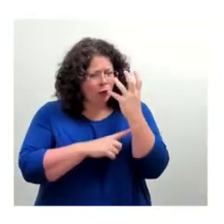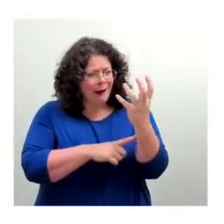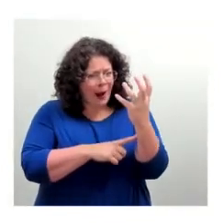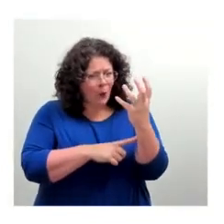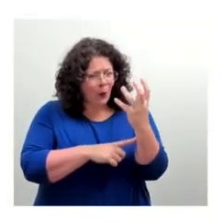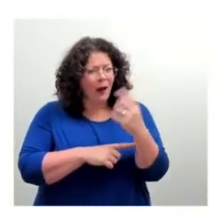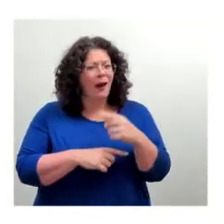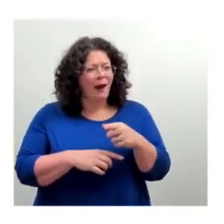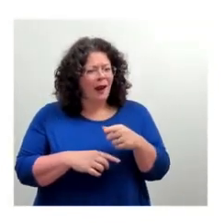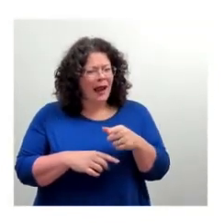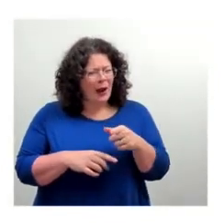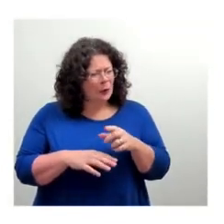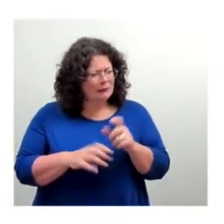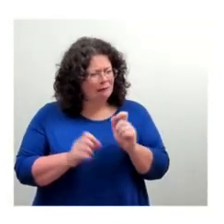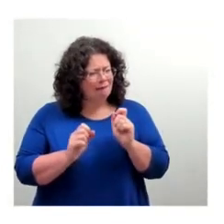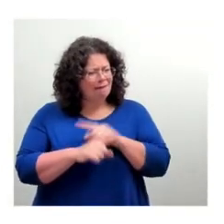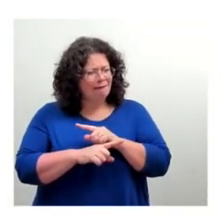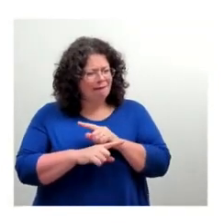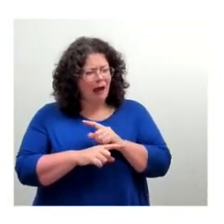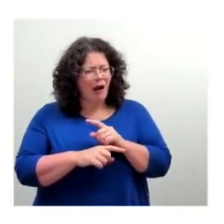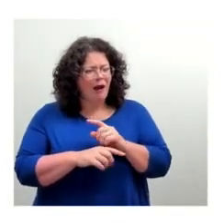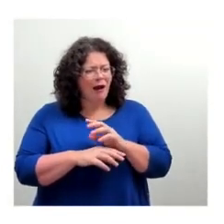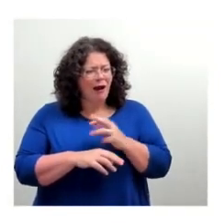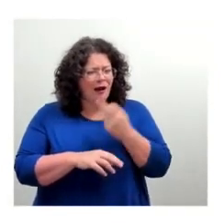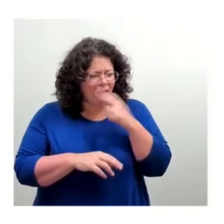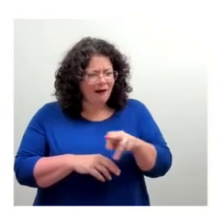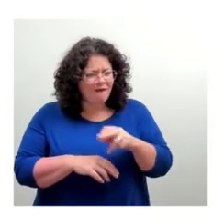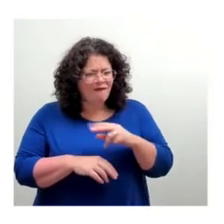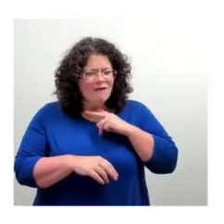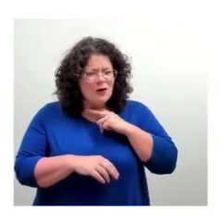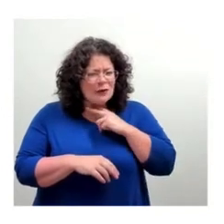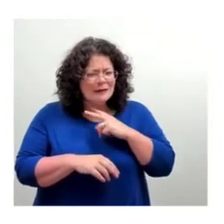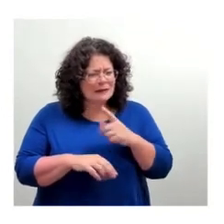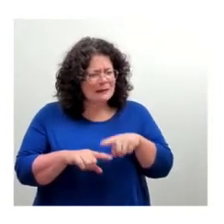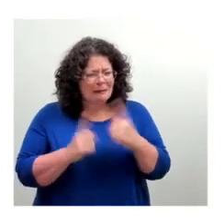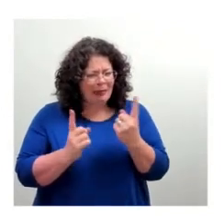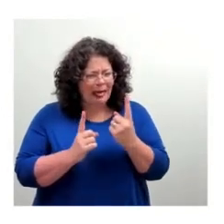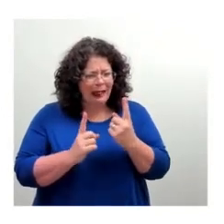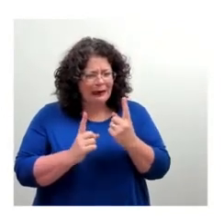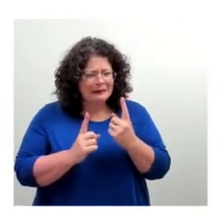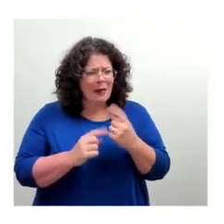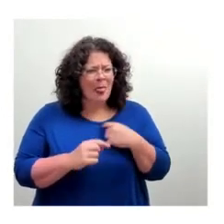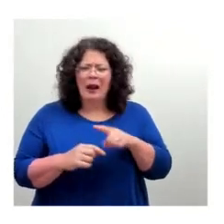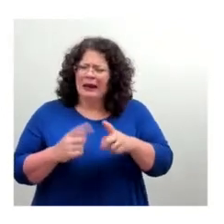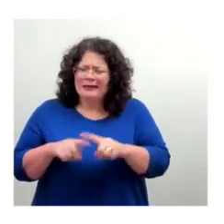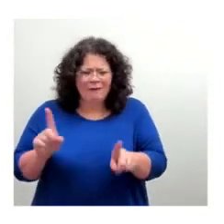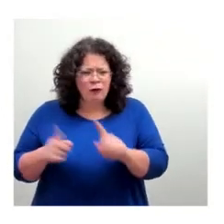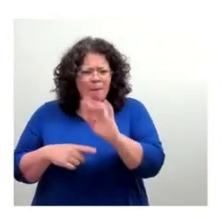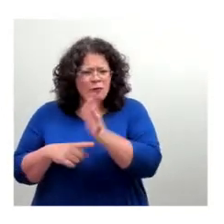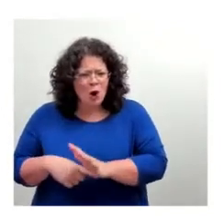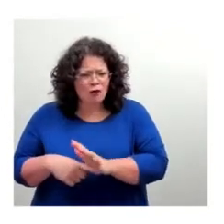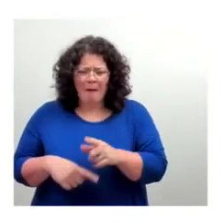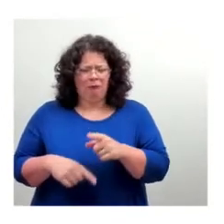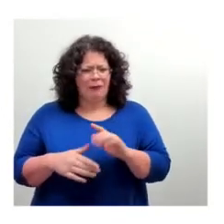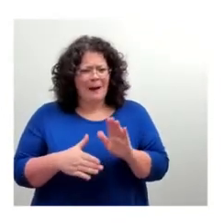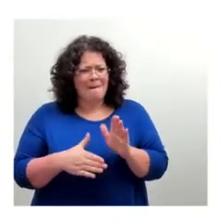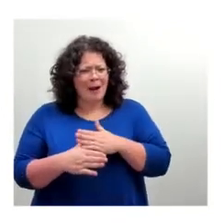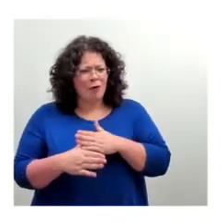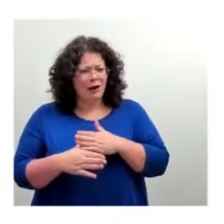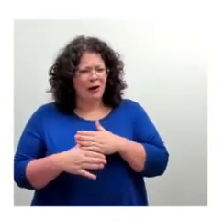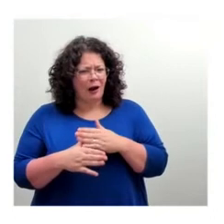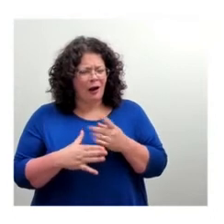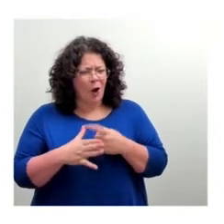And absolutely, you know, I'm not saying that one approach is better than the other, but, you know, the consistency of